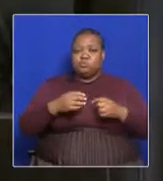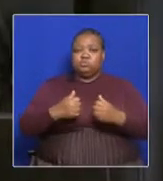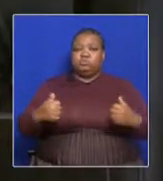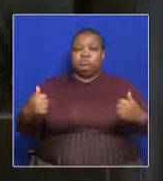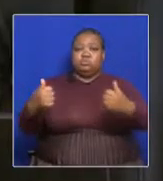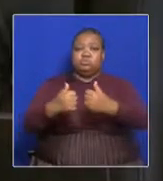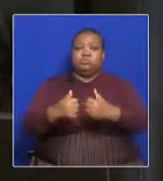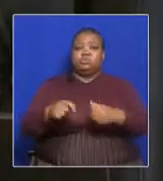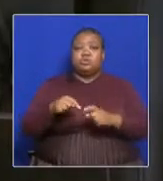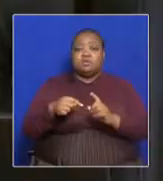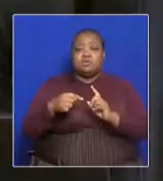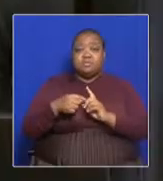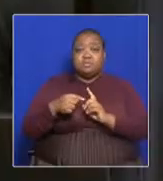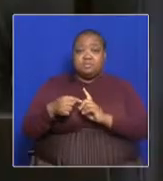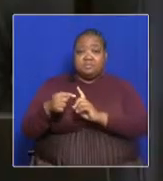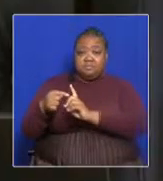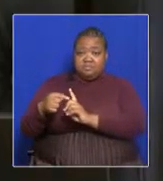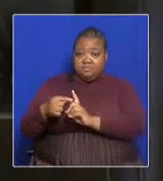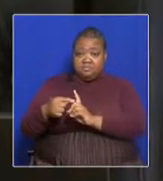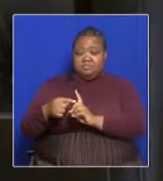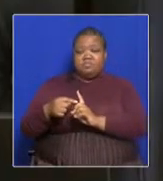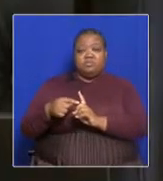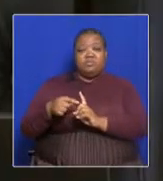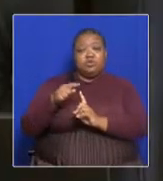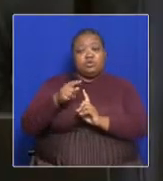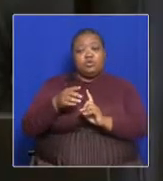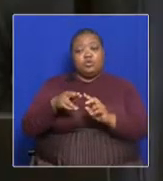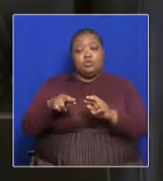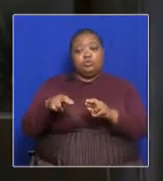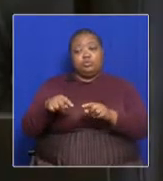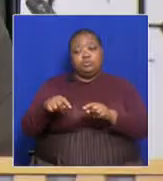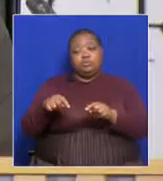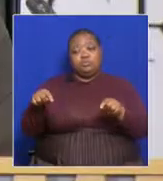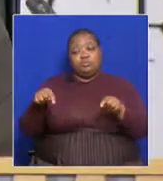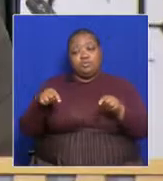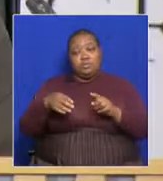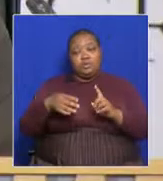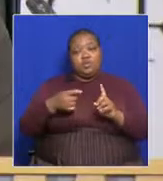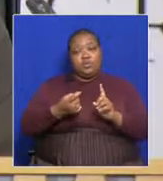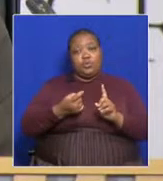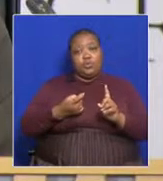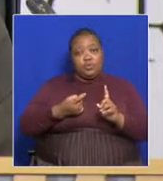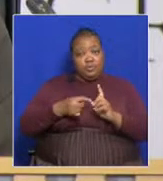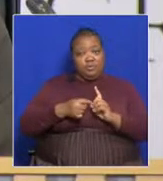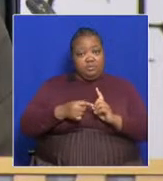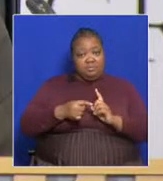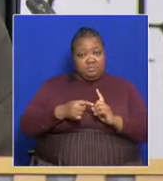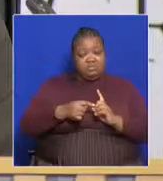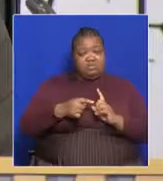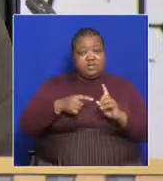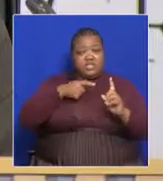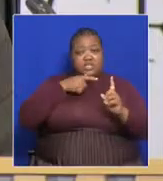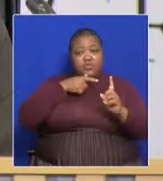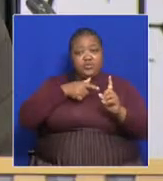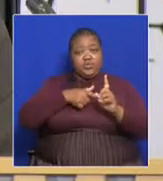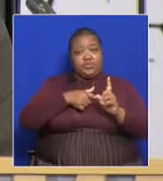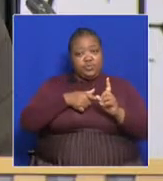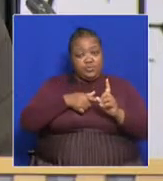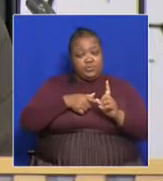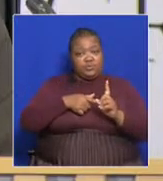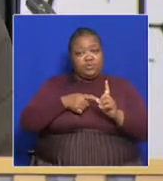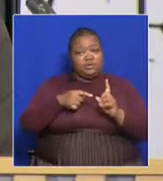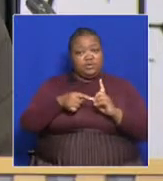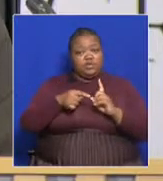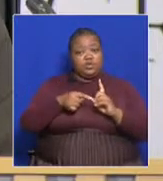him, you were in the room when he was called in and was told you are being placed